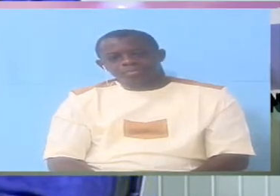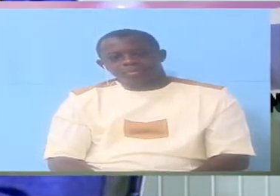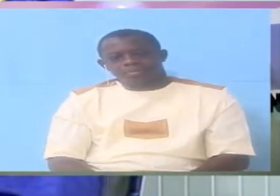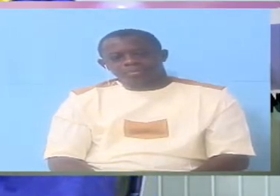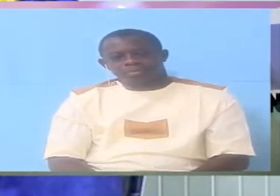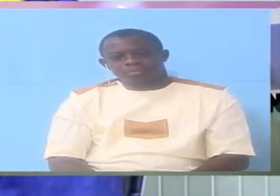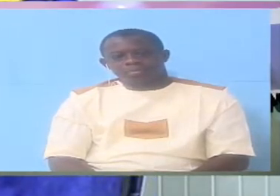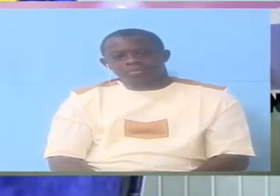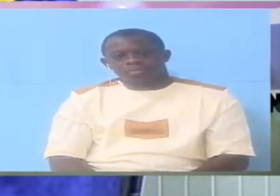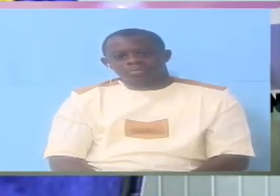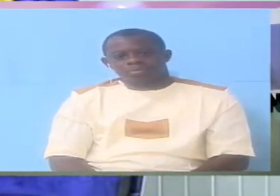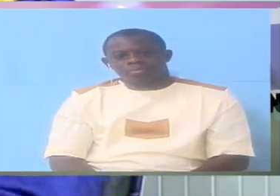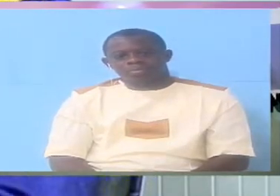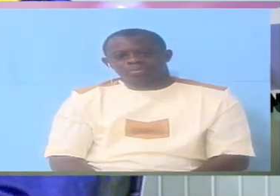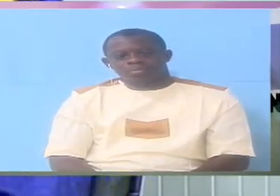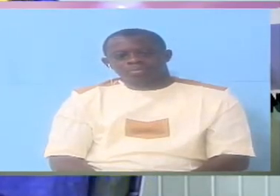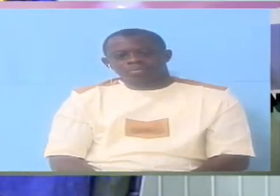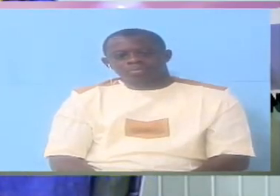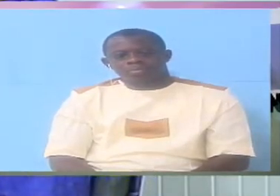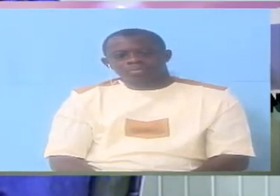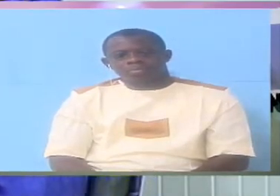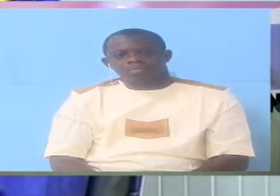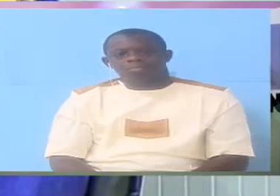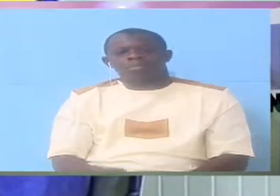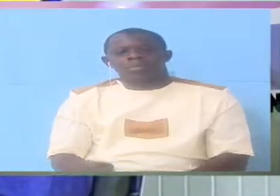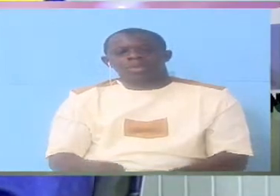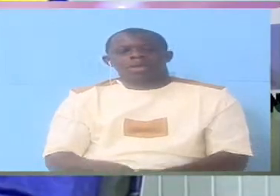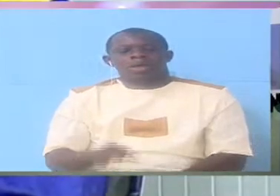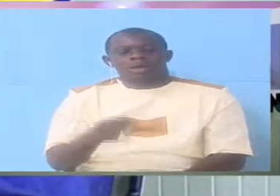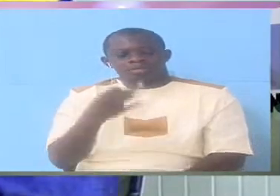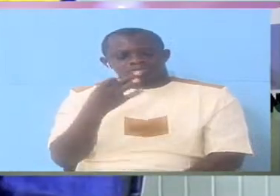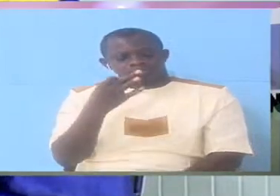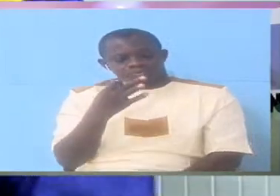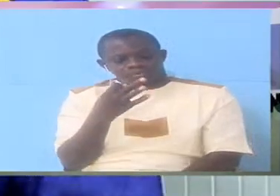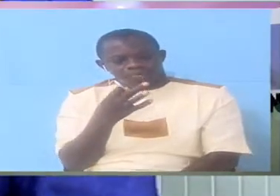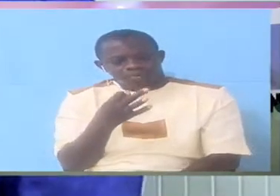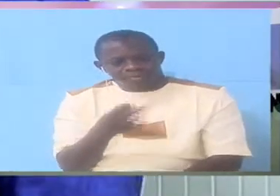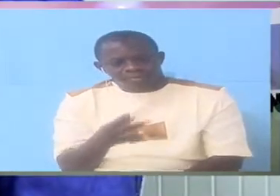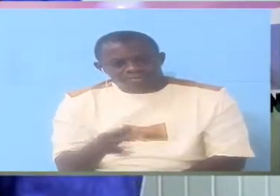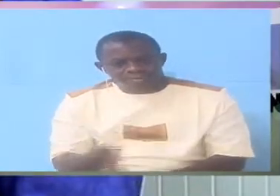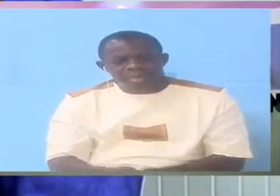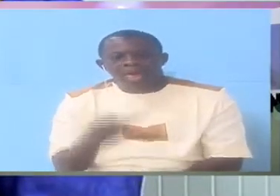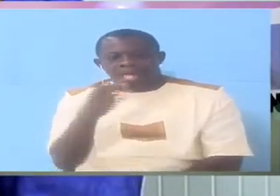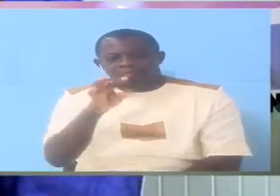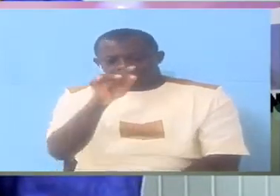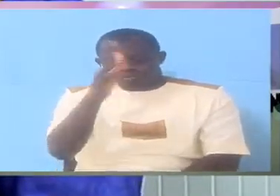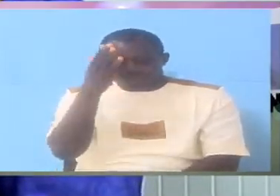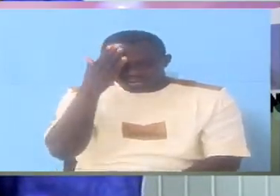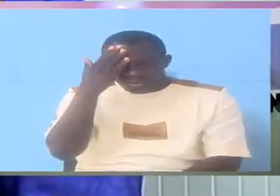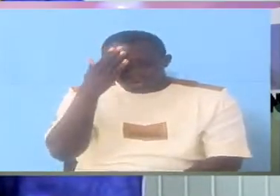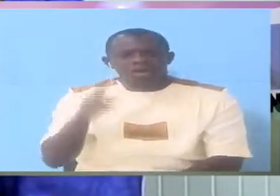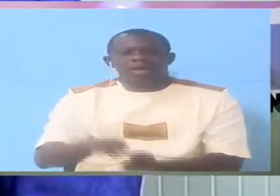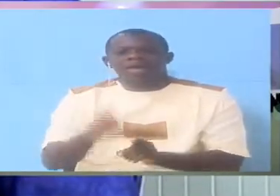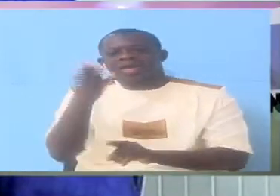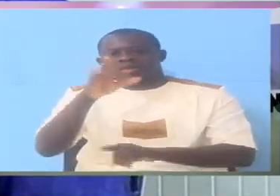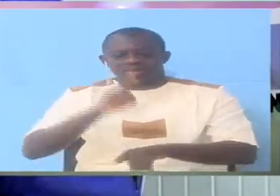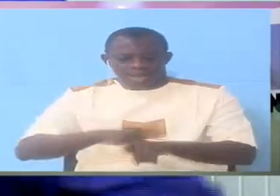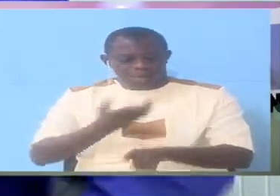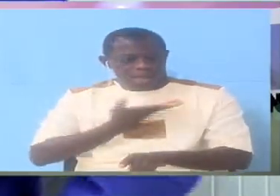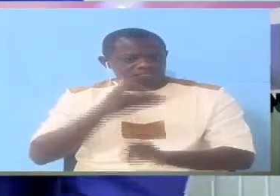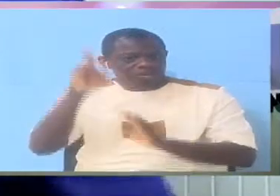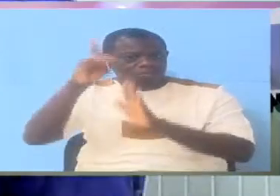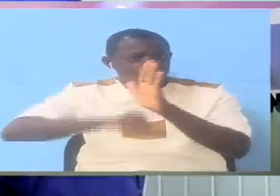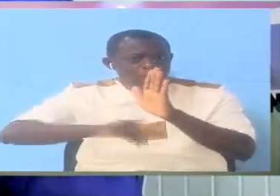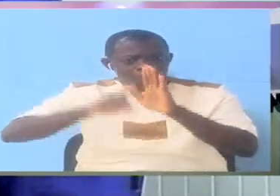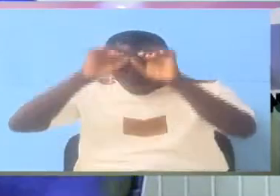prokamul samba program bla. As you know, program kota nge saindi. As you know, whenever there was a program, the